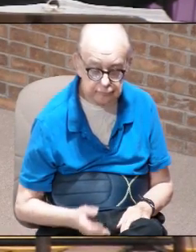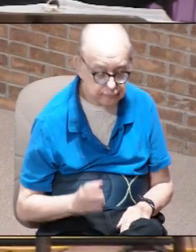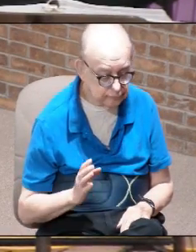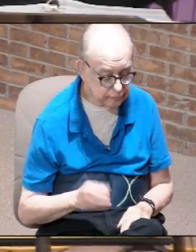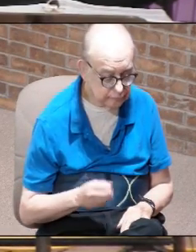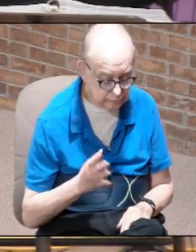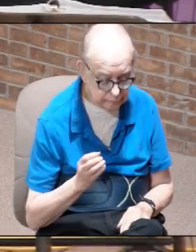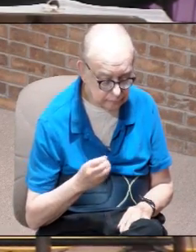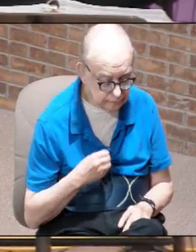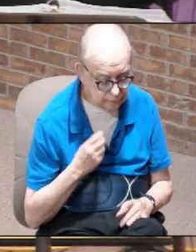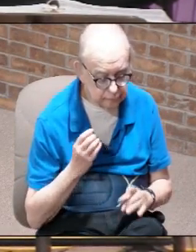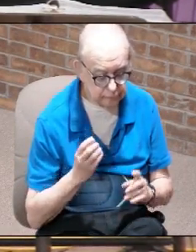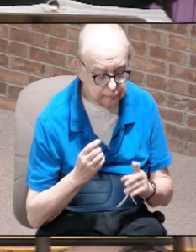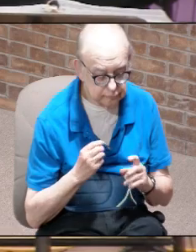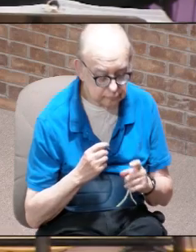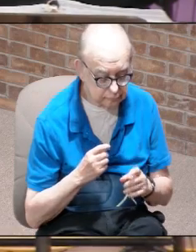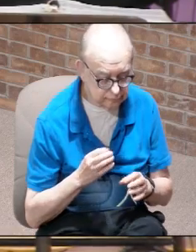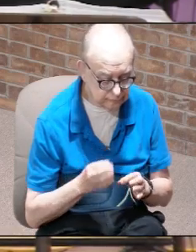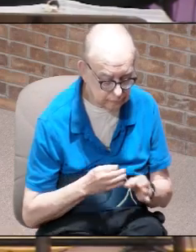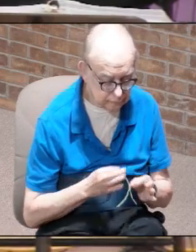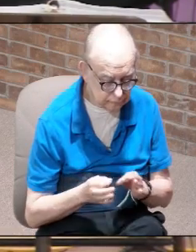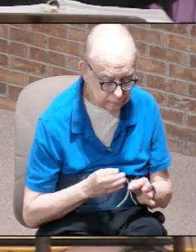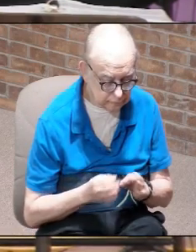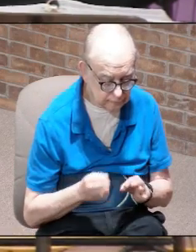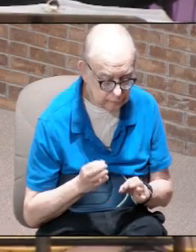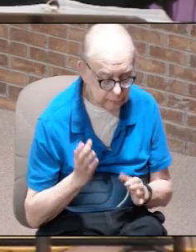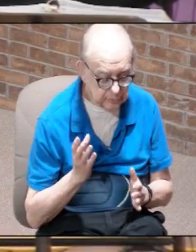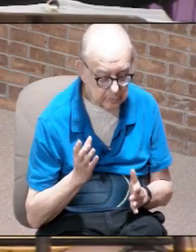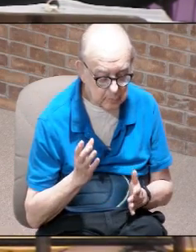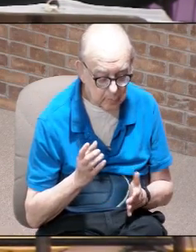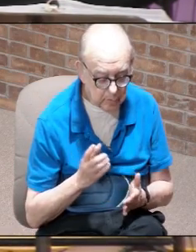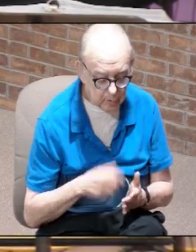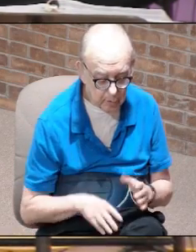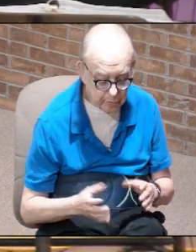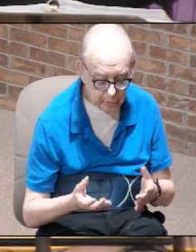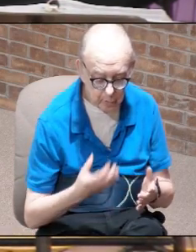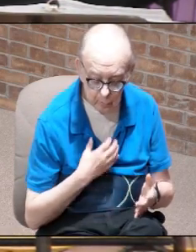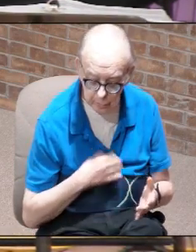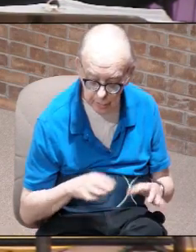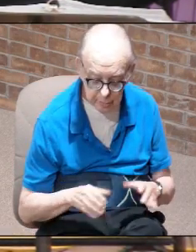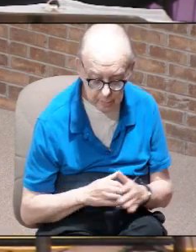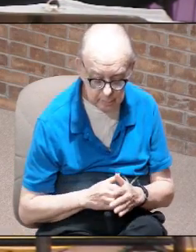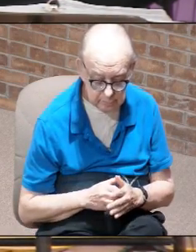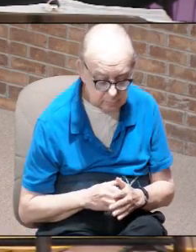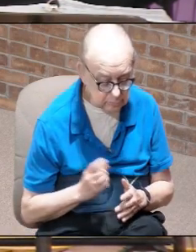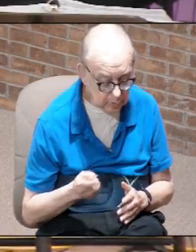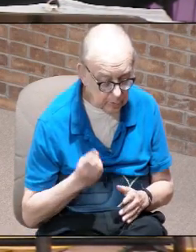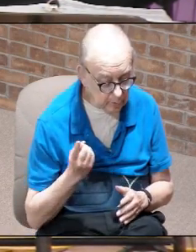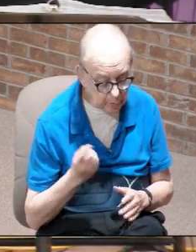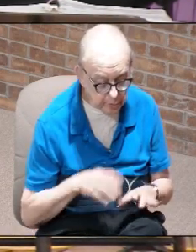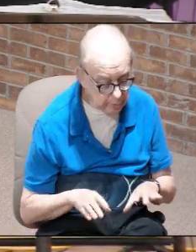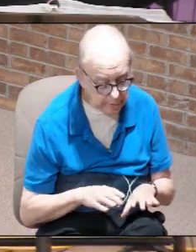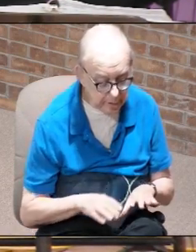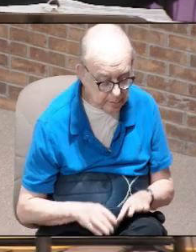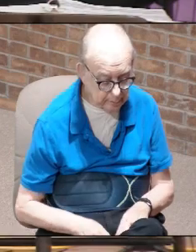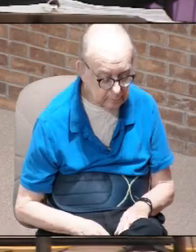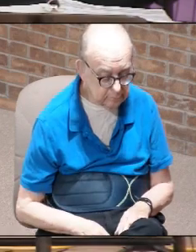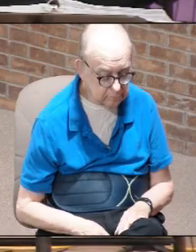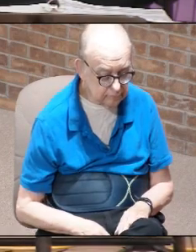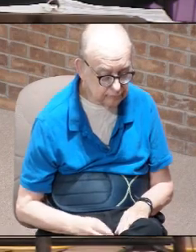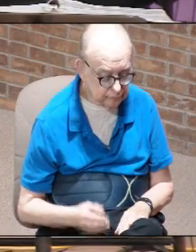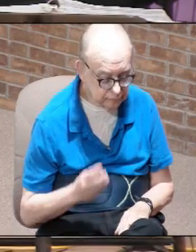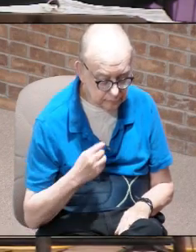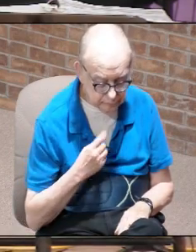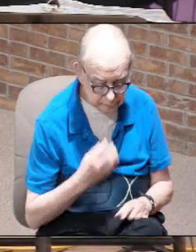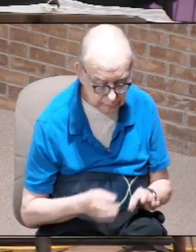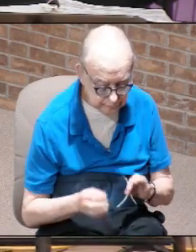You're not going to give an account on what you wish you had gotten. You're going to give an account on what you got. And so it behooves